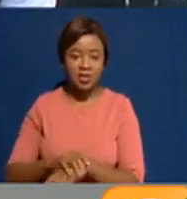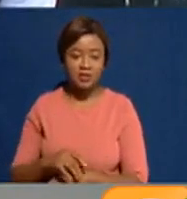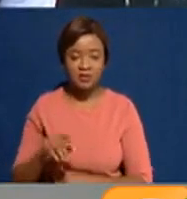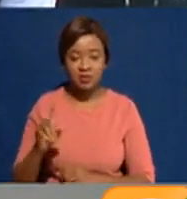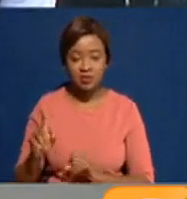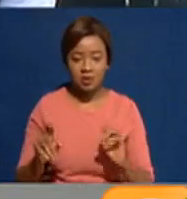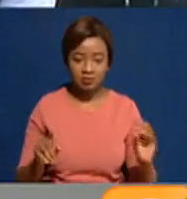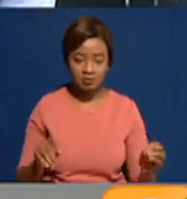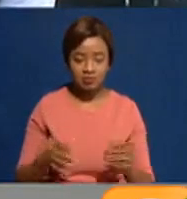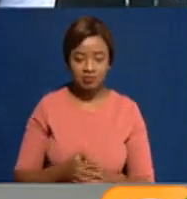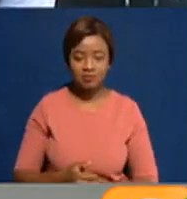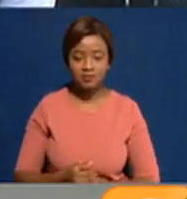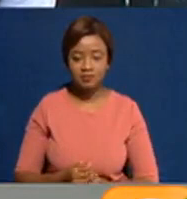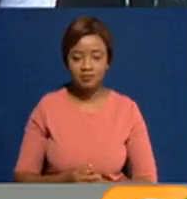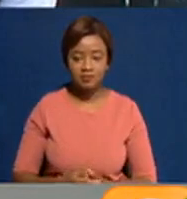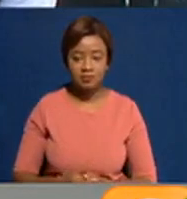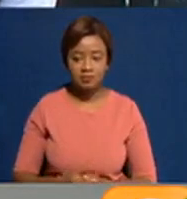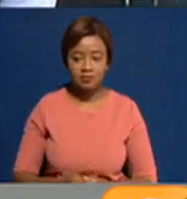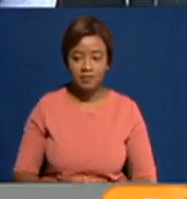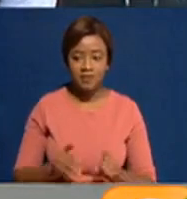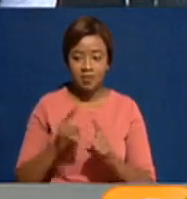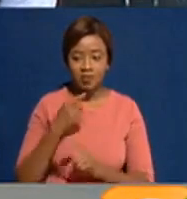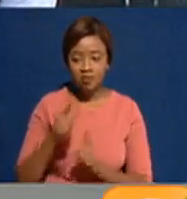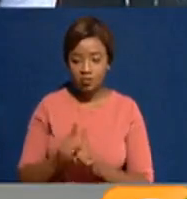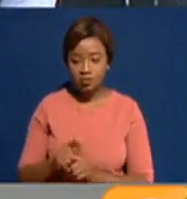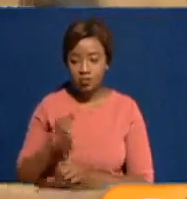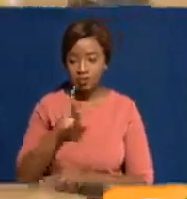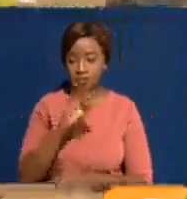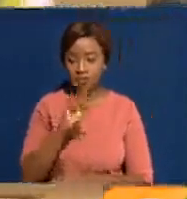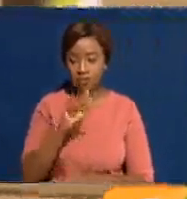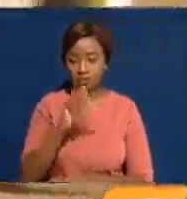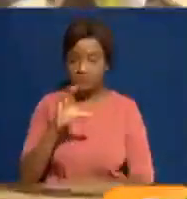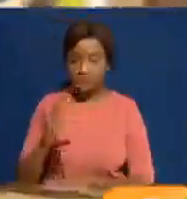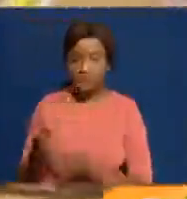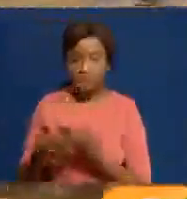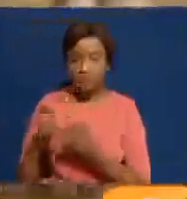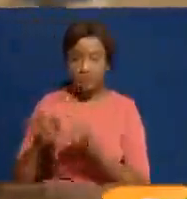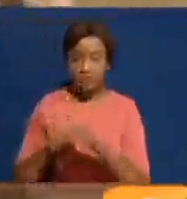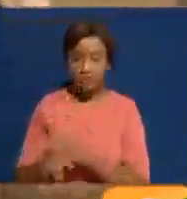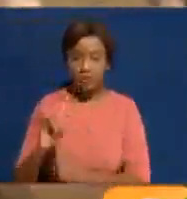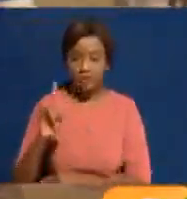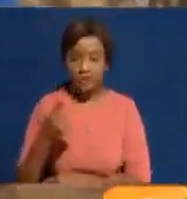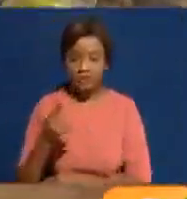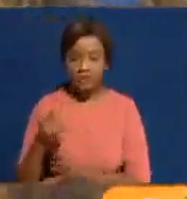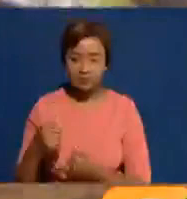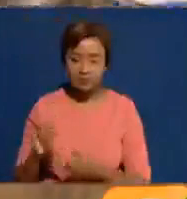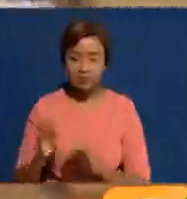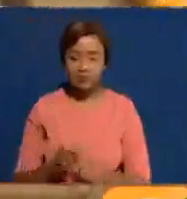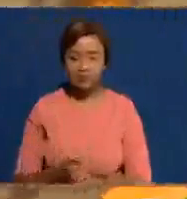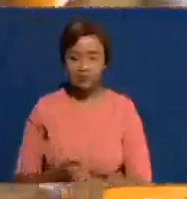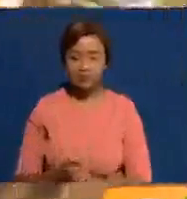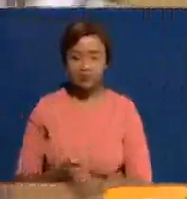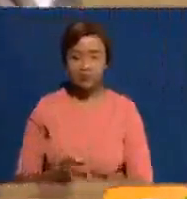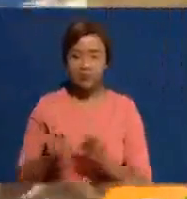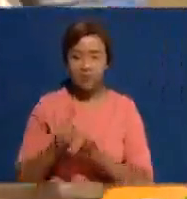in the last match of the regular season. Isaac Njoroge fired KCB into an early lead, scoring the first try of the game